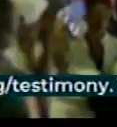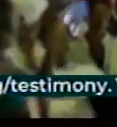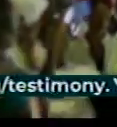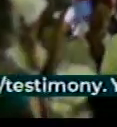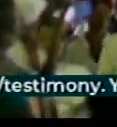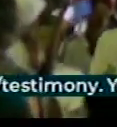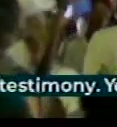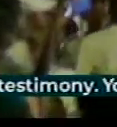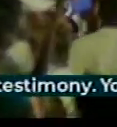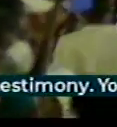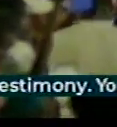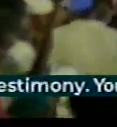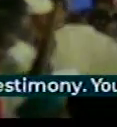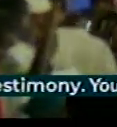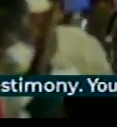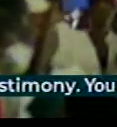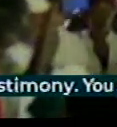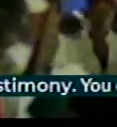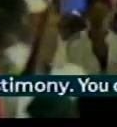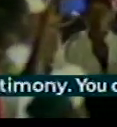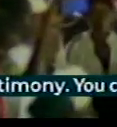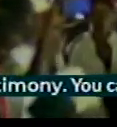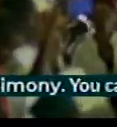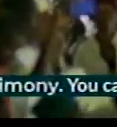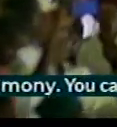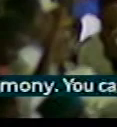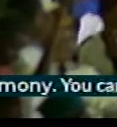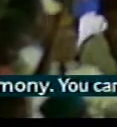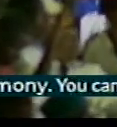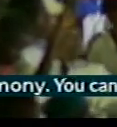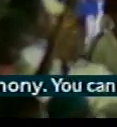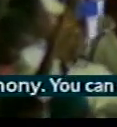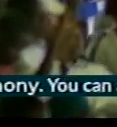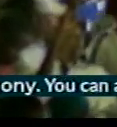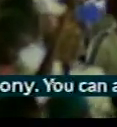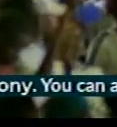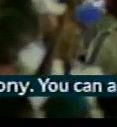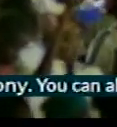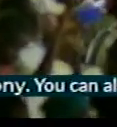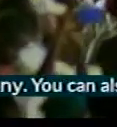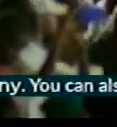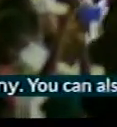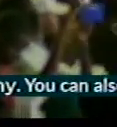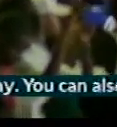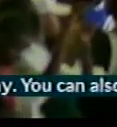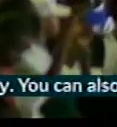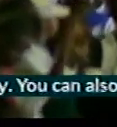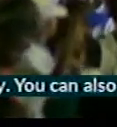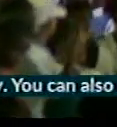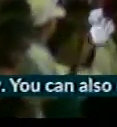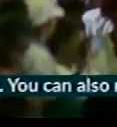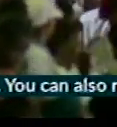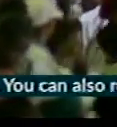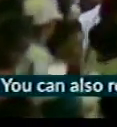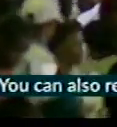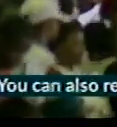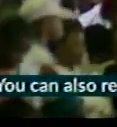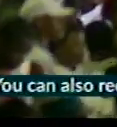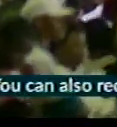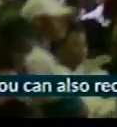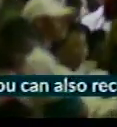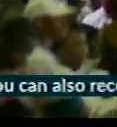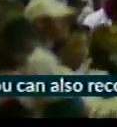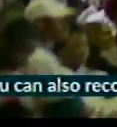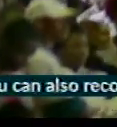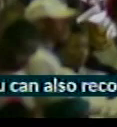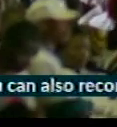passe. Another one has just happened. Un autre vient de se produire. The crutches are up. Les béquilles sont en l'air. The mistake